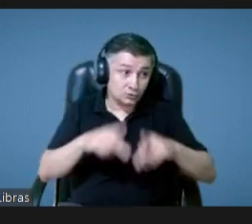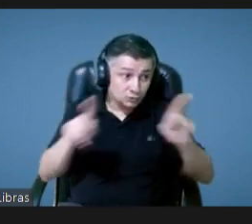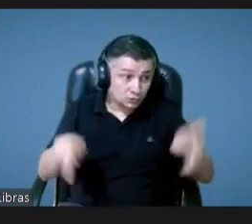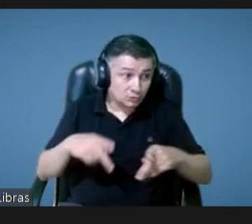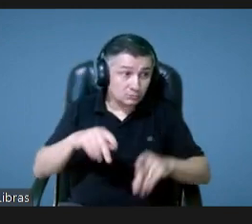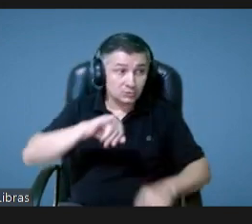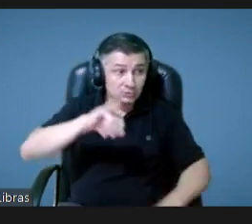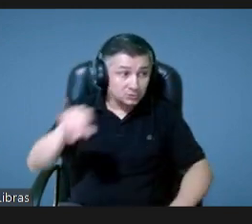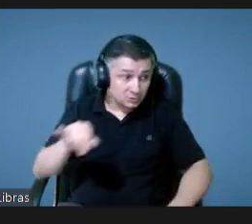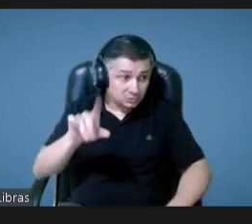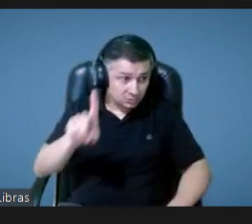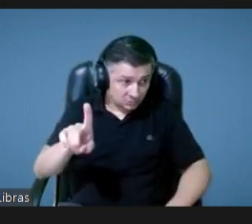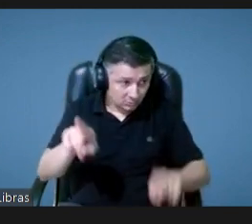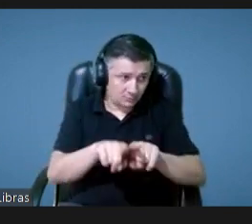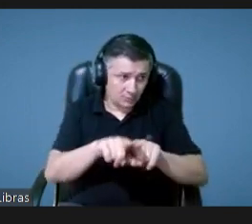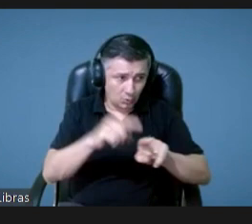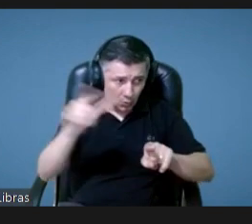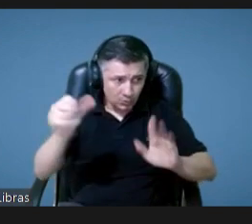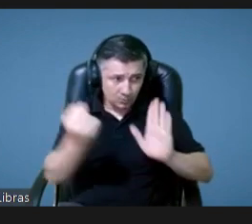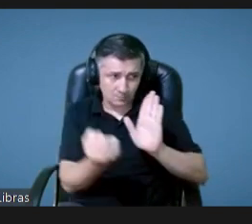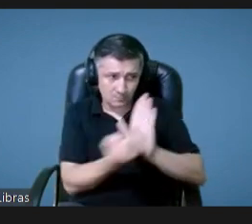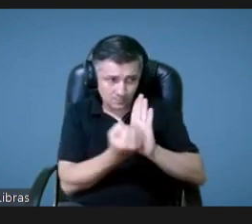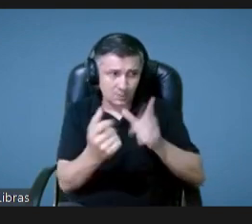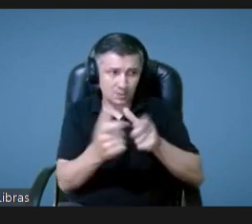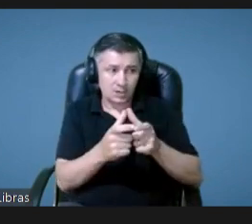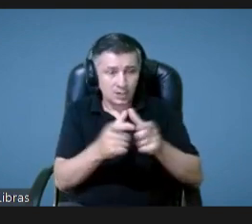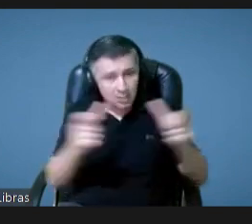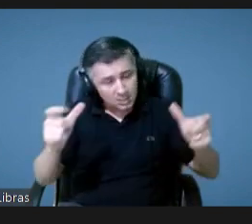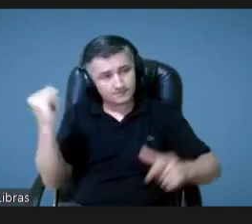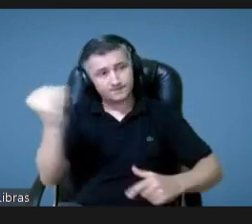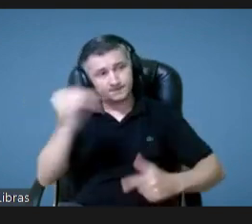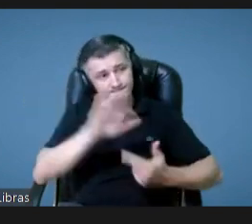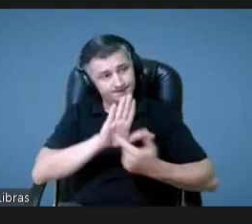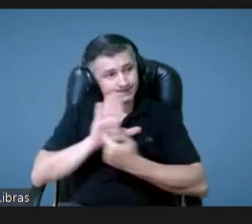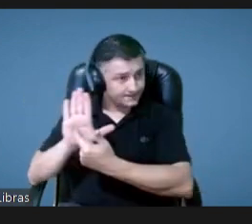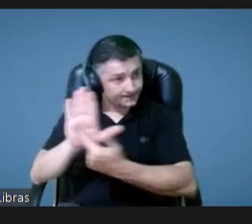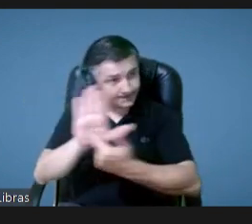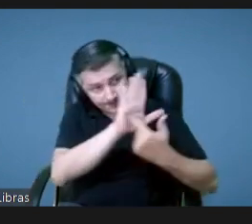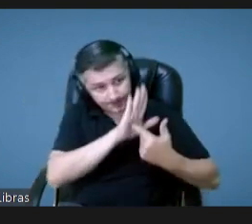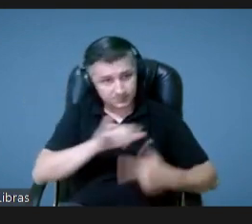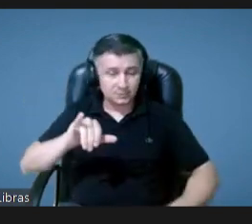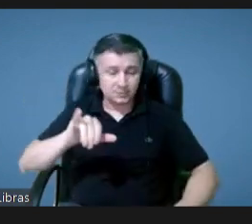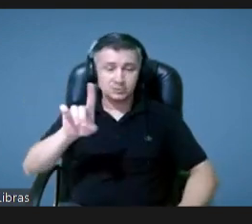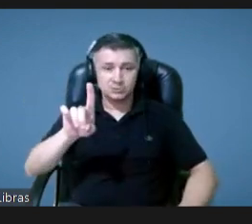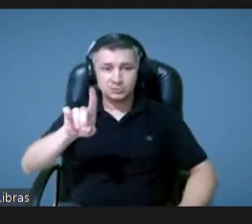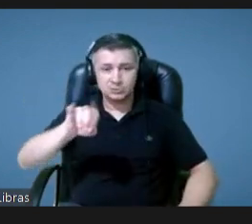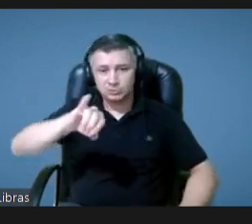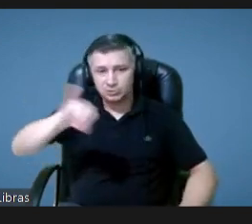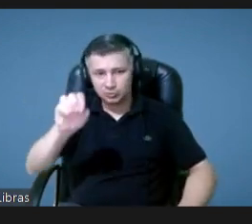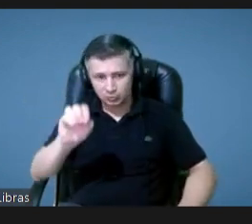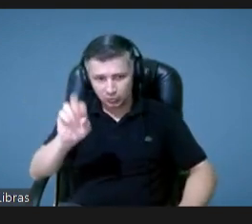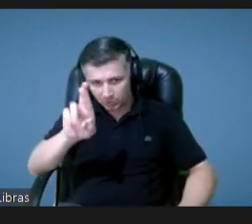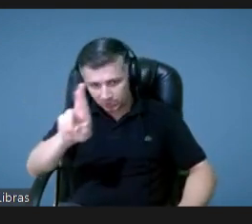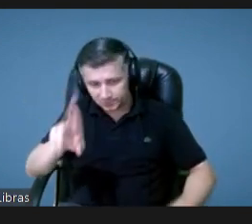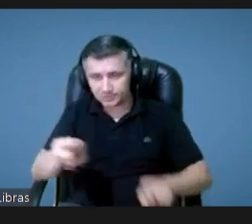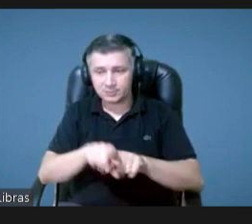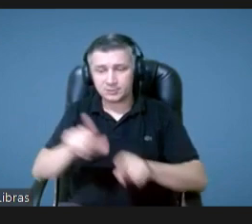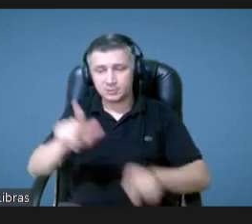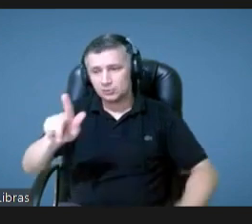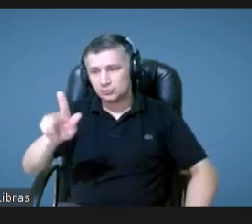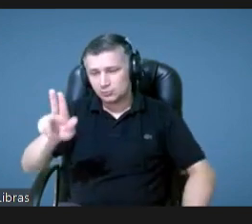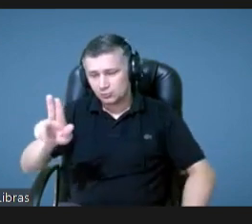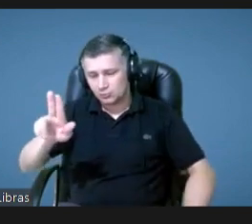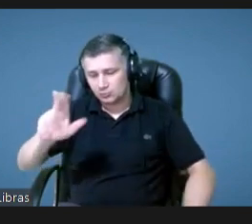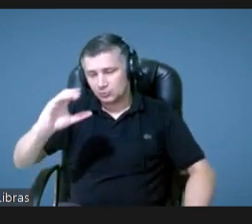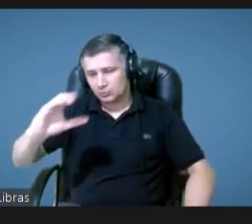to open at the Jardins shopping mall together with Christian